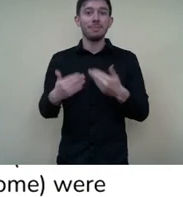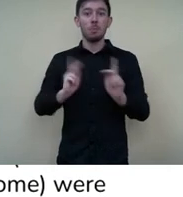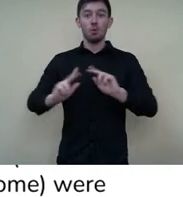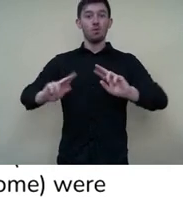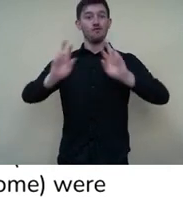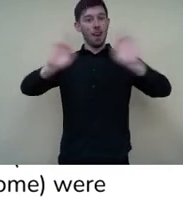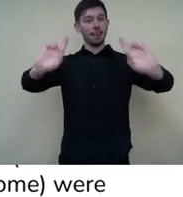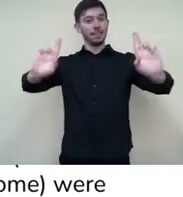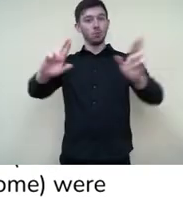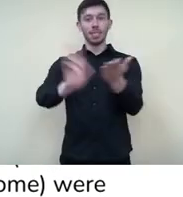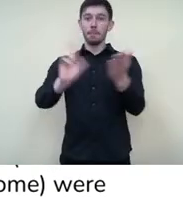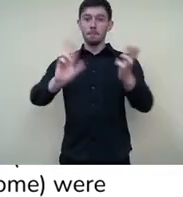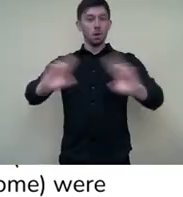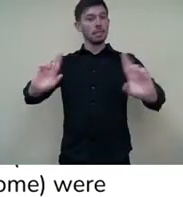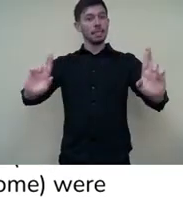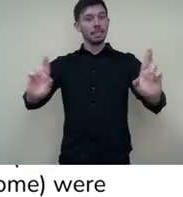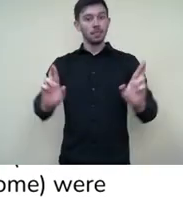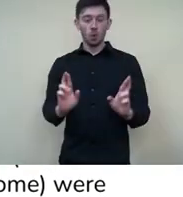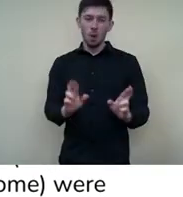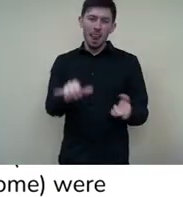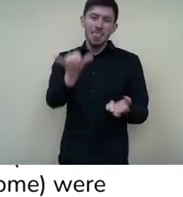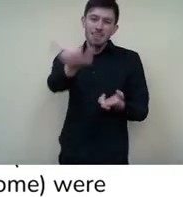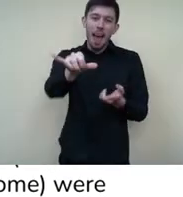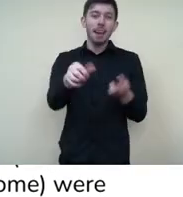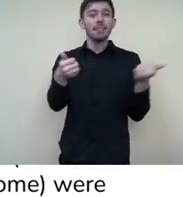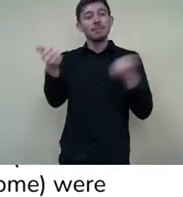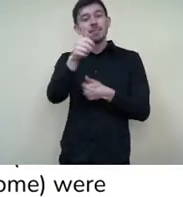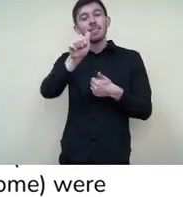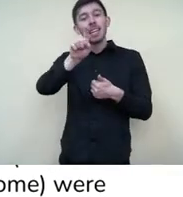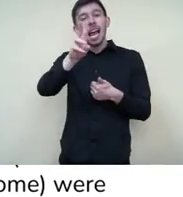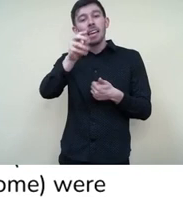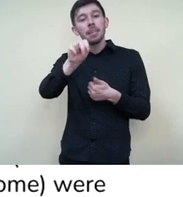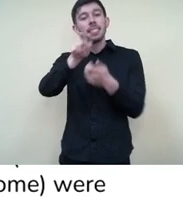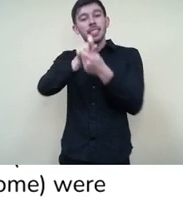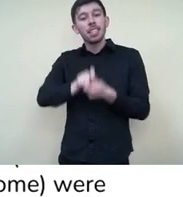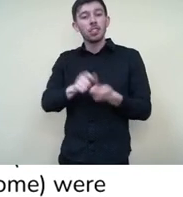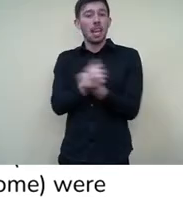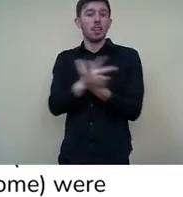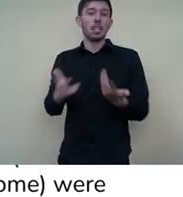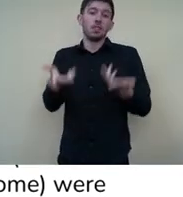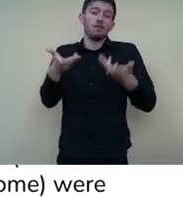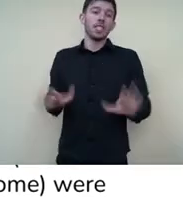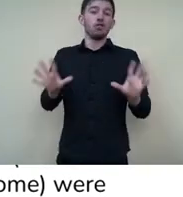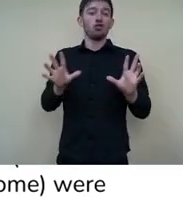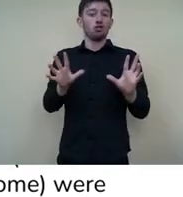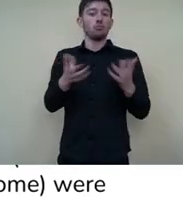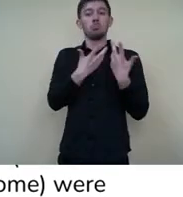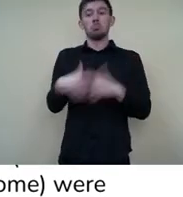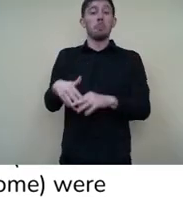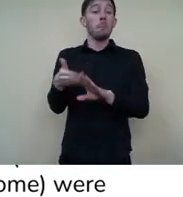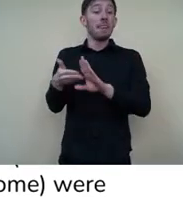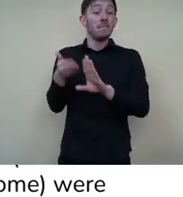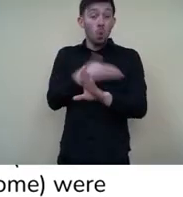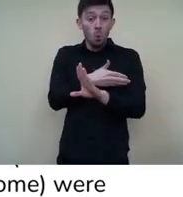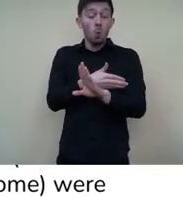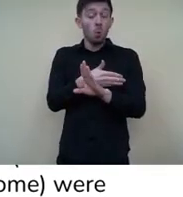And so that part of bureaucracy and administrative details, those were already cleared before the phase 3 clinical trial could